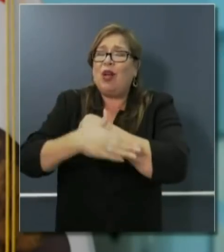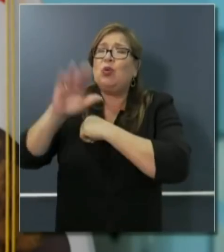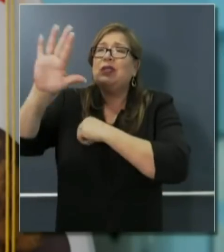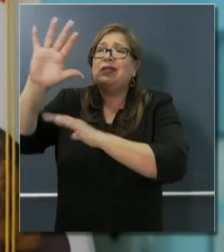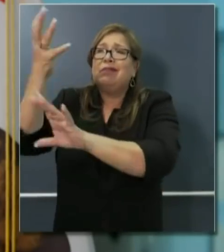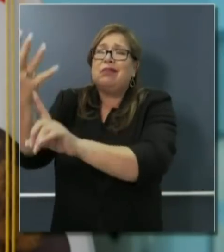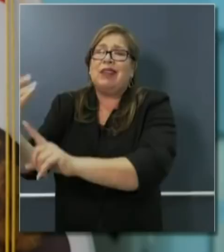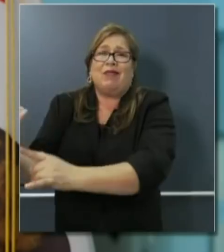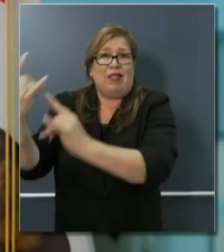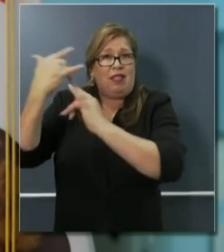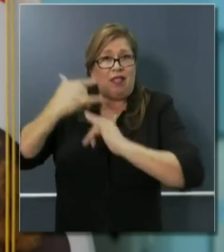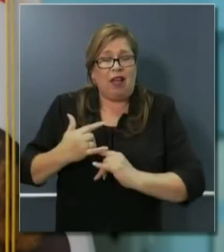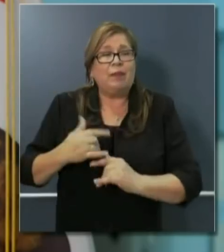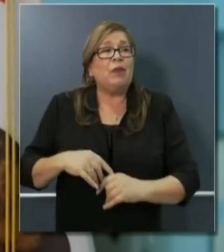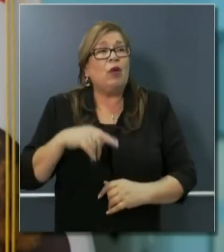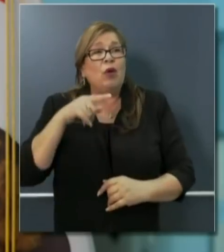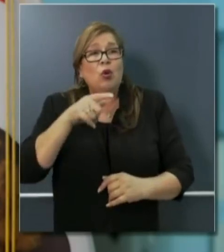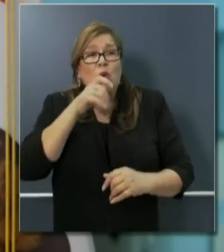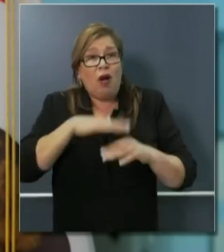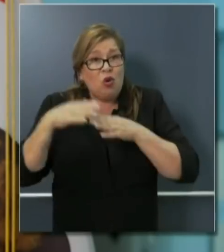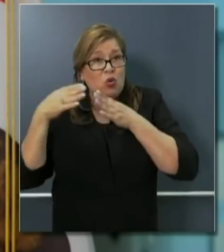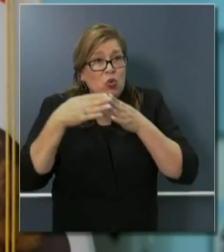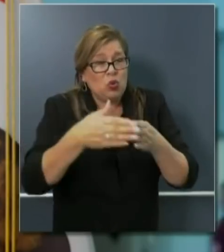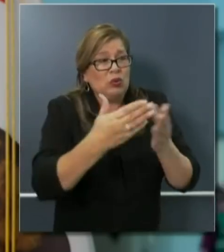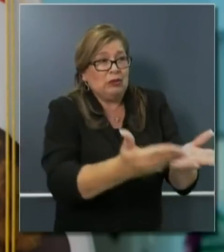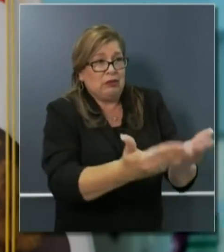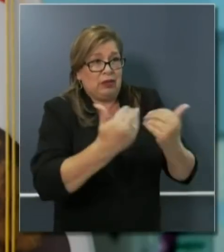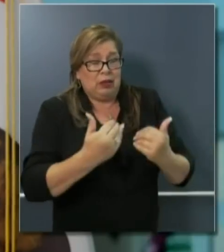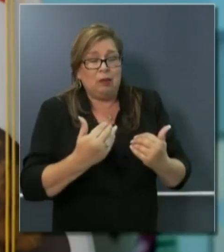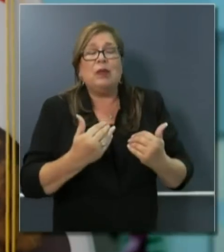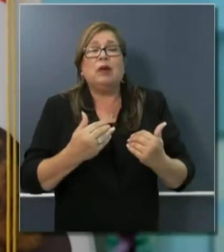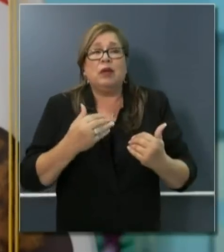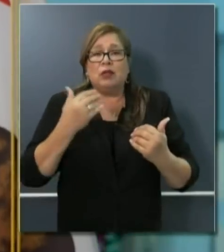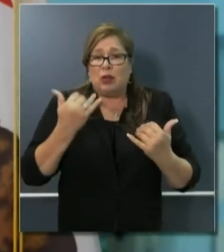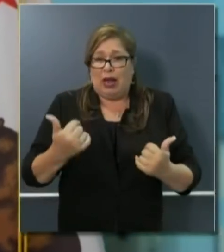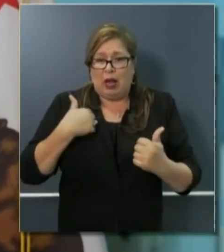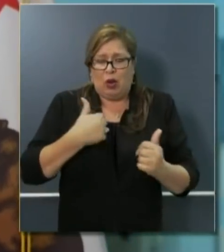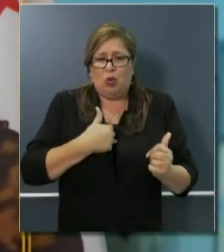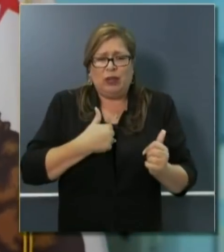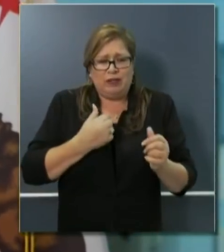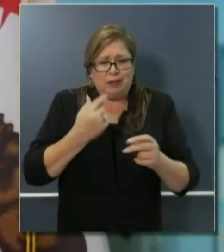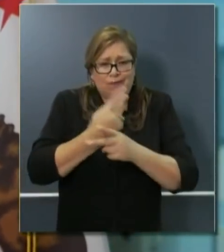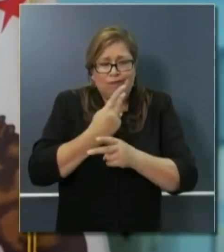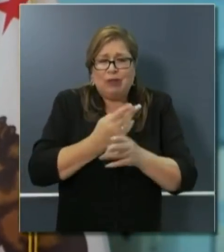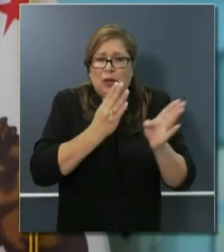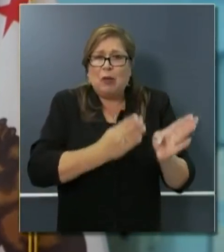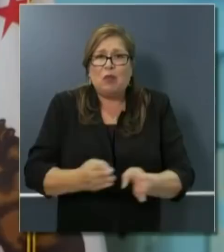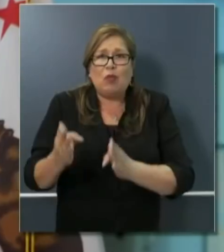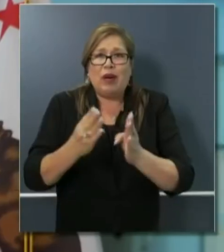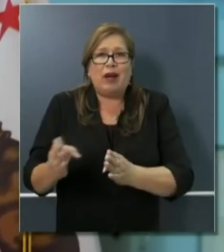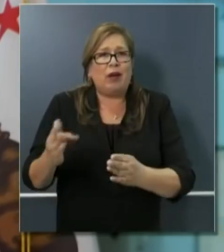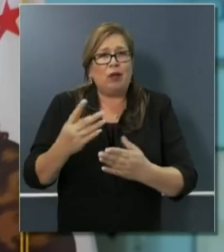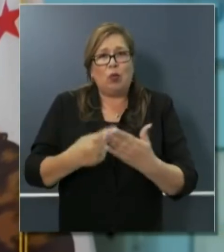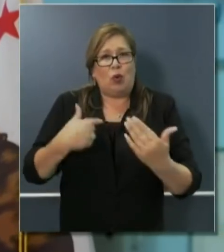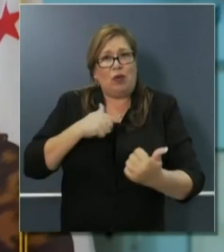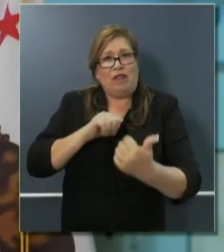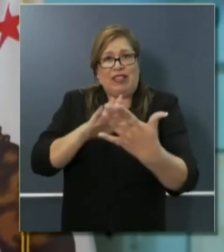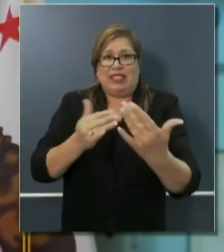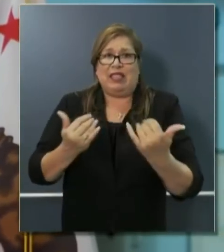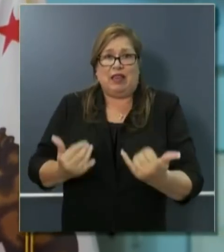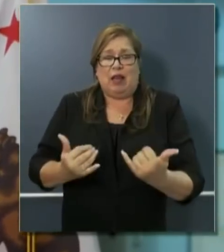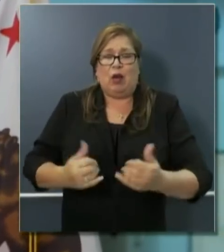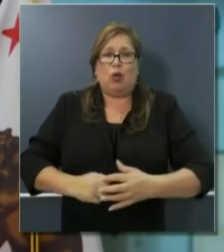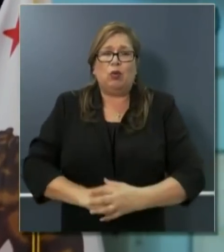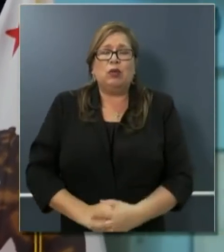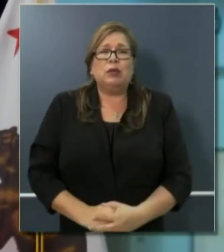and we prepared as a state for what we're facing today. So as the governor said, I'm going to walk you through 2 slides that